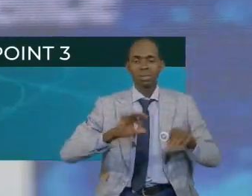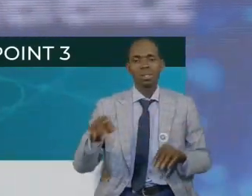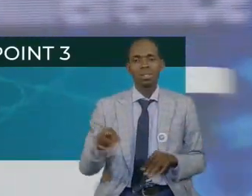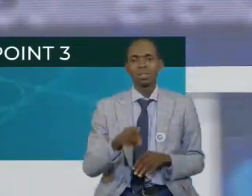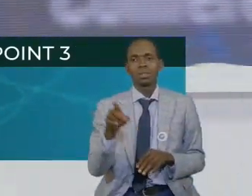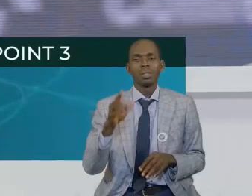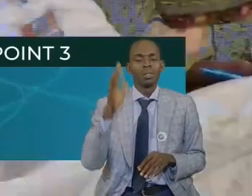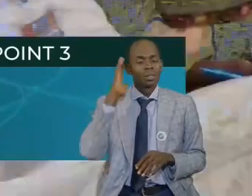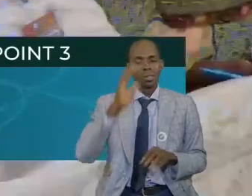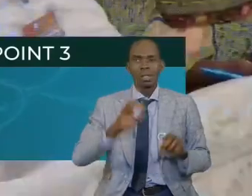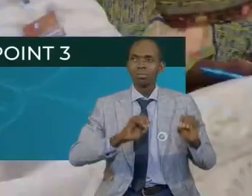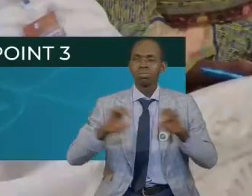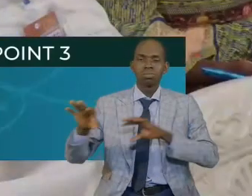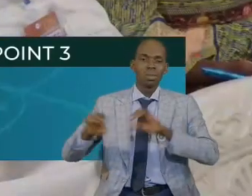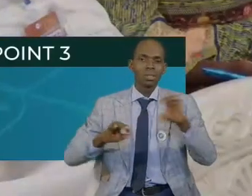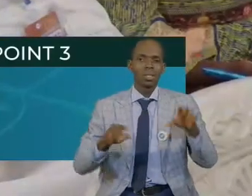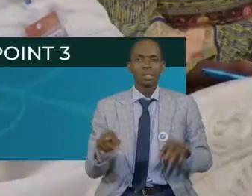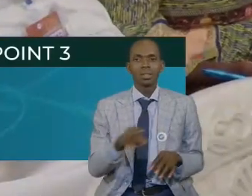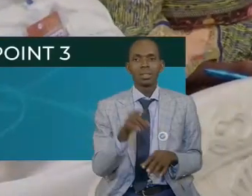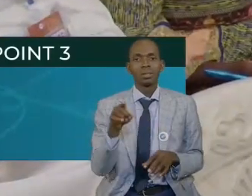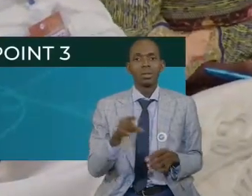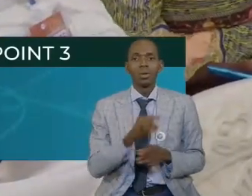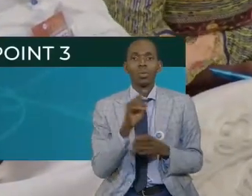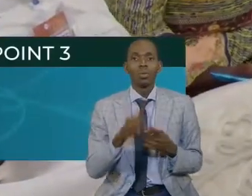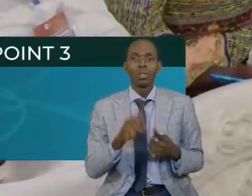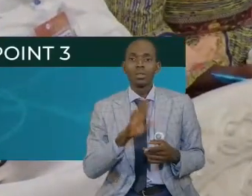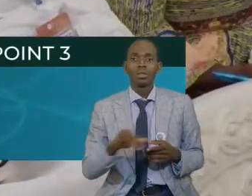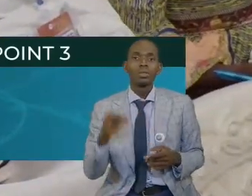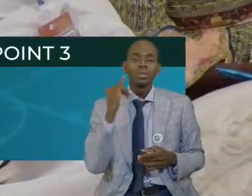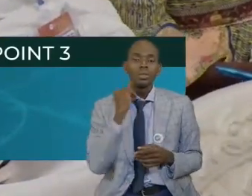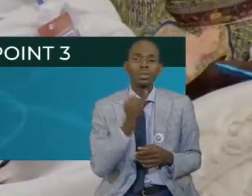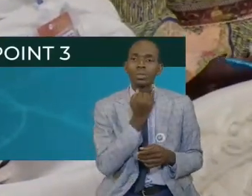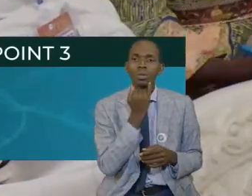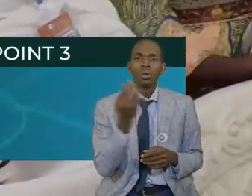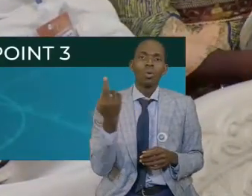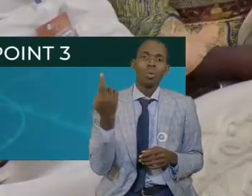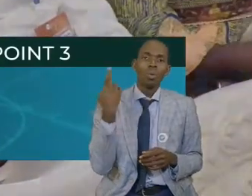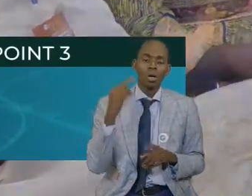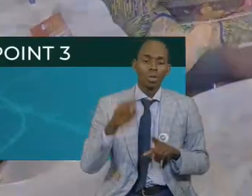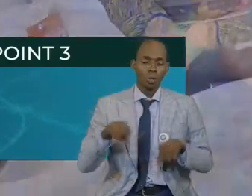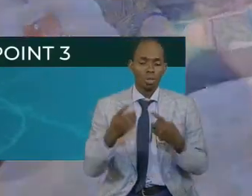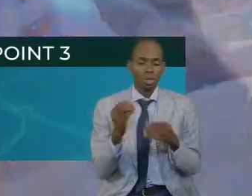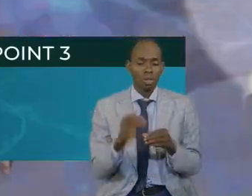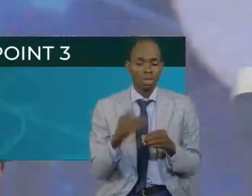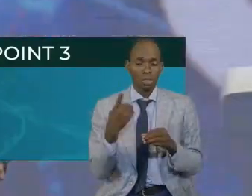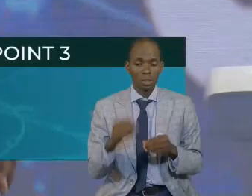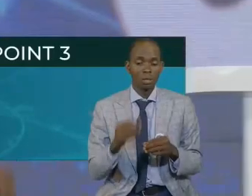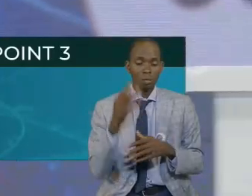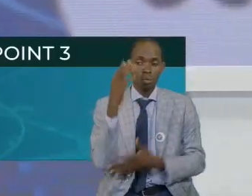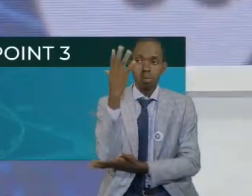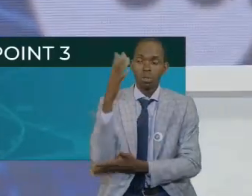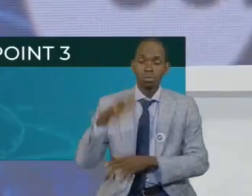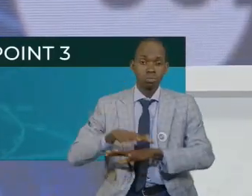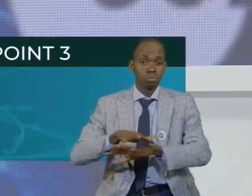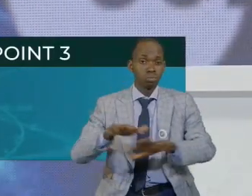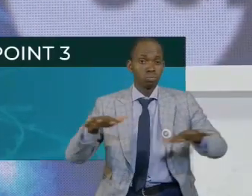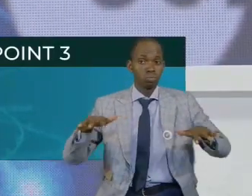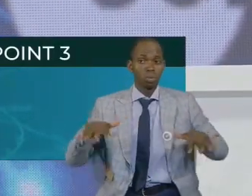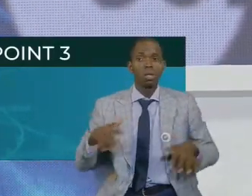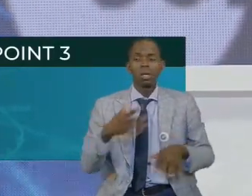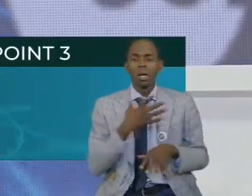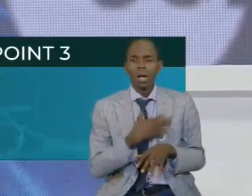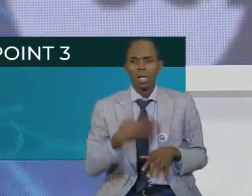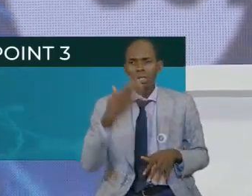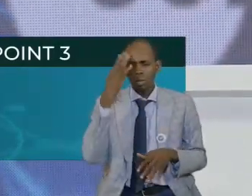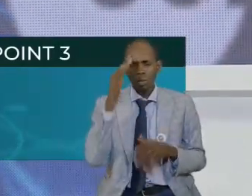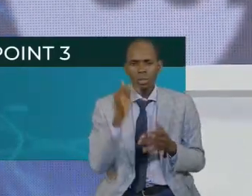Scatter them. When the children of Israel were going in the wilderness, and they knew that all those enemies